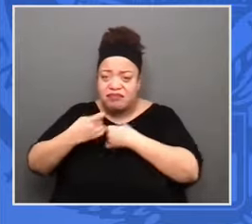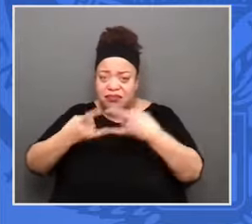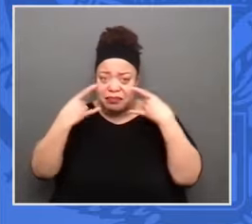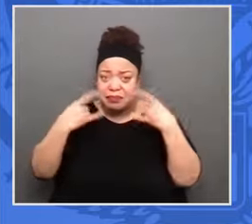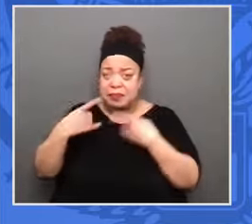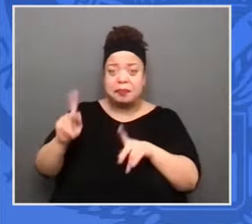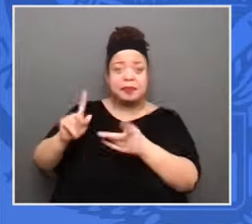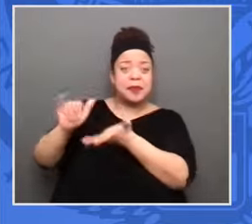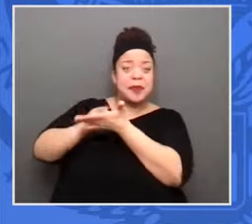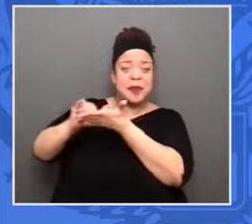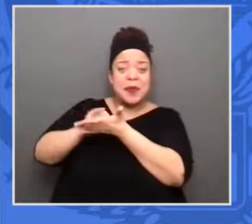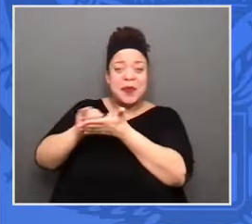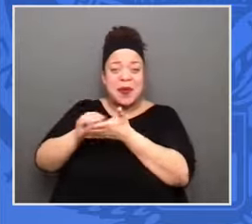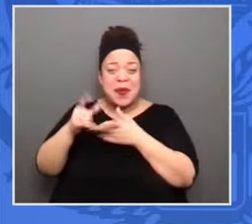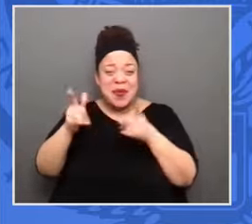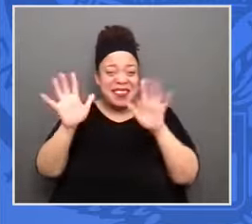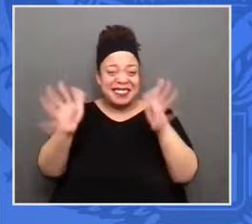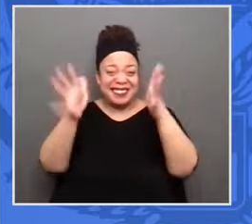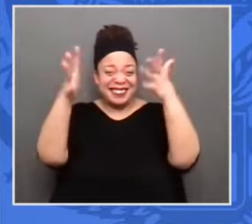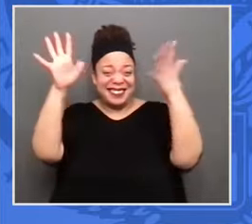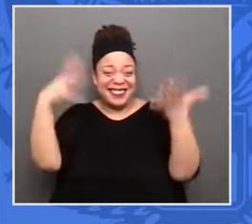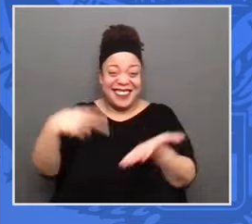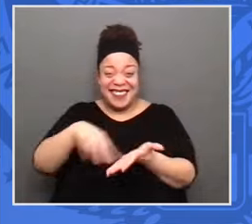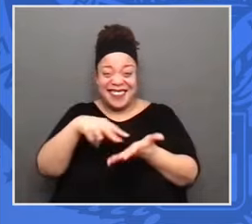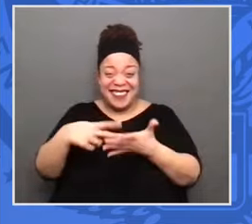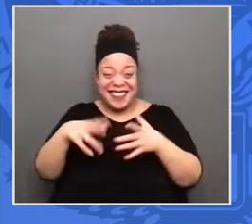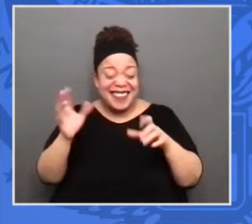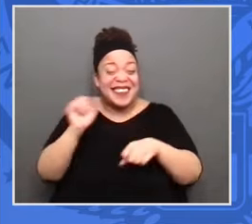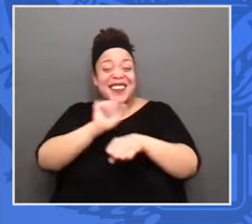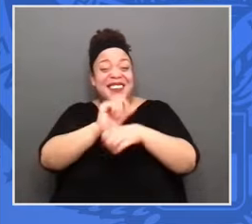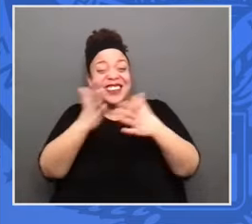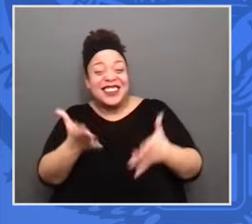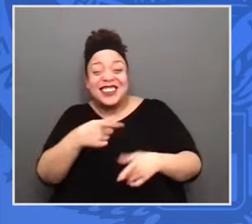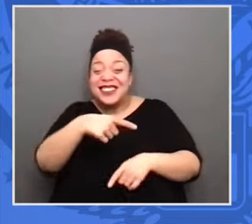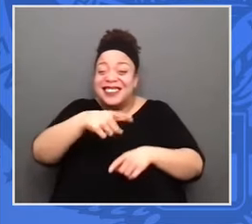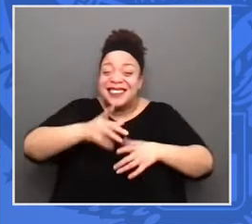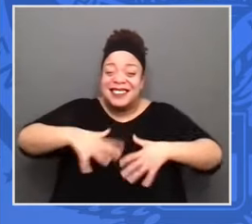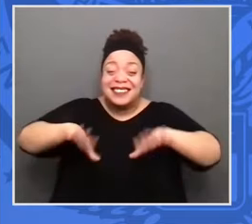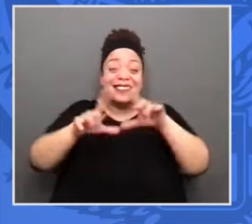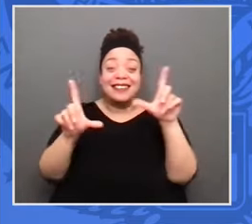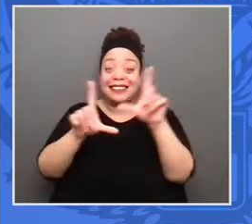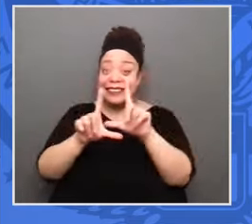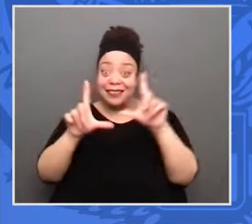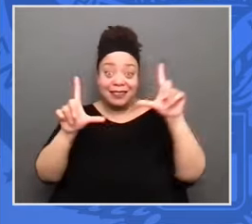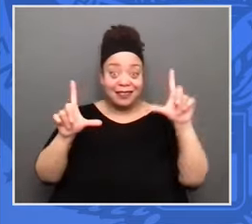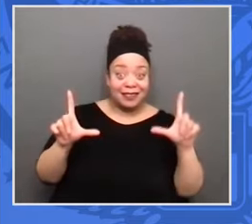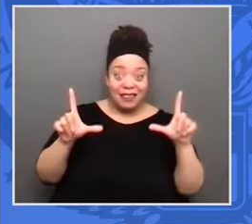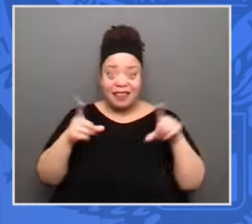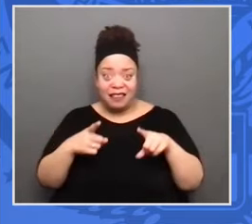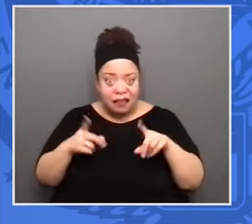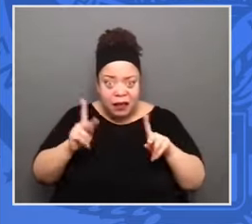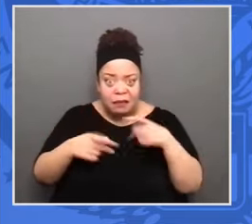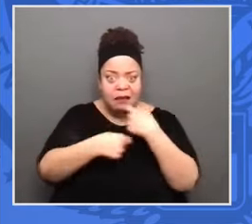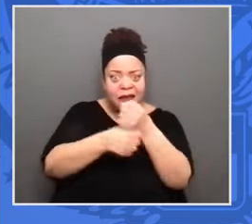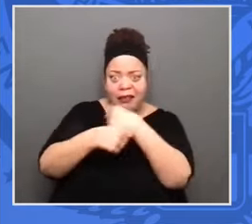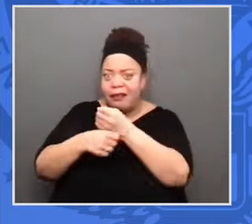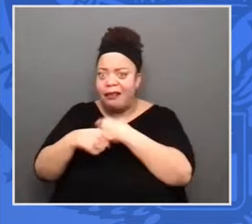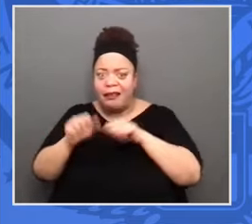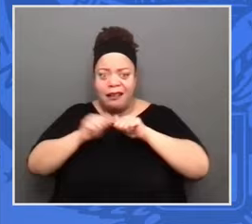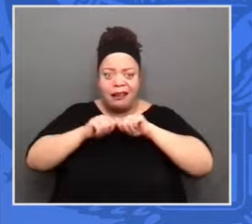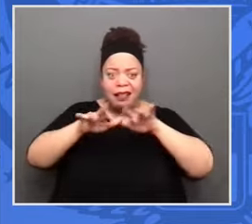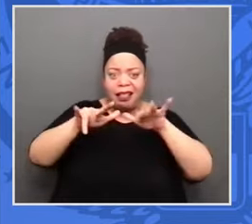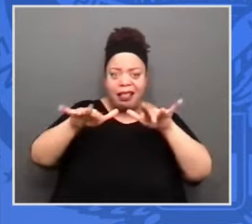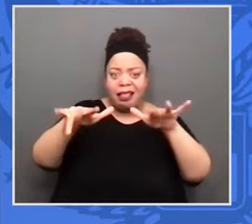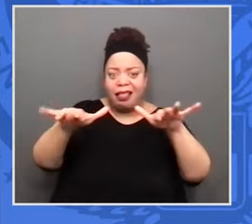spreading positivity during a pandemic. Some are using these dark days to create some bright bulb ideas. COVID-19